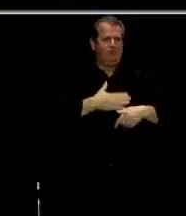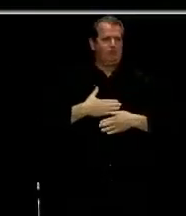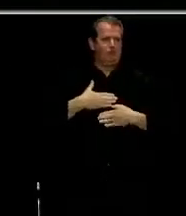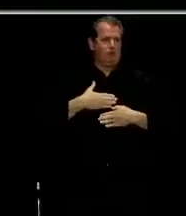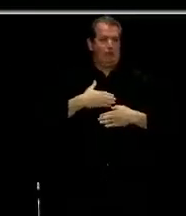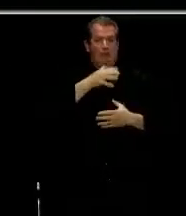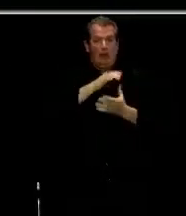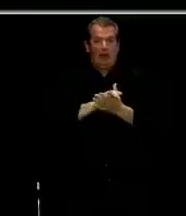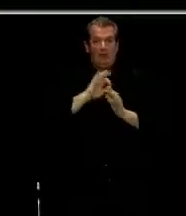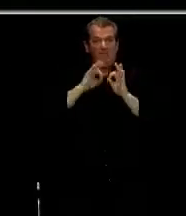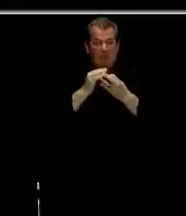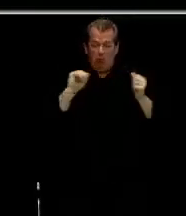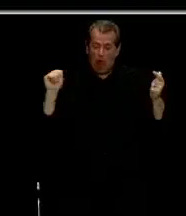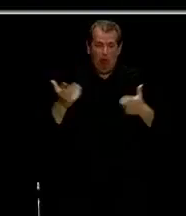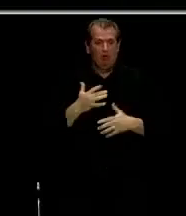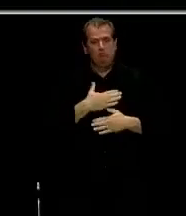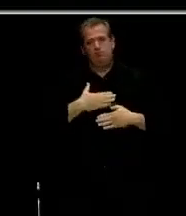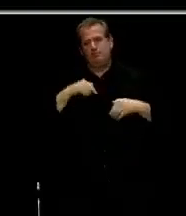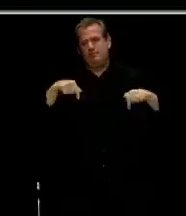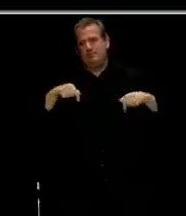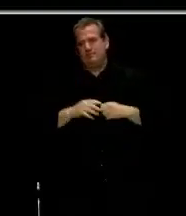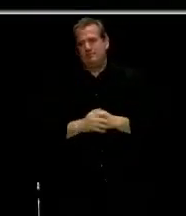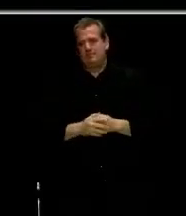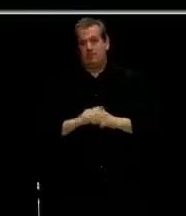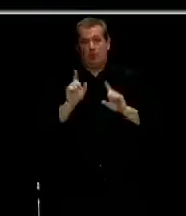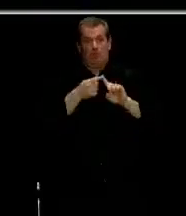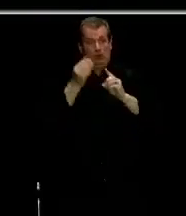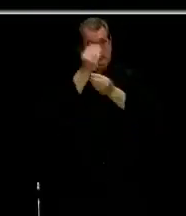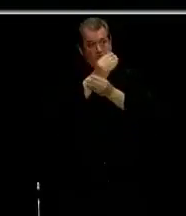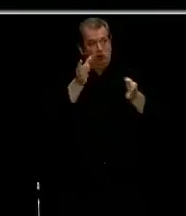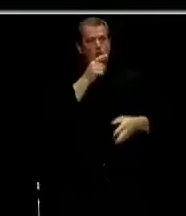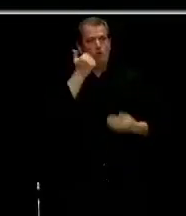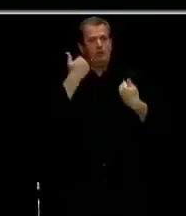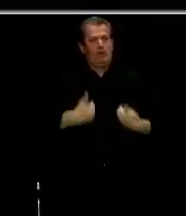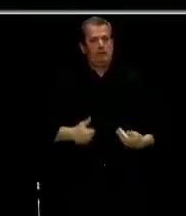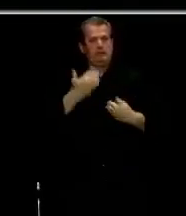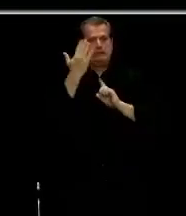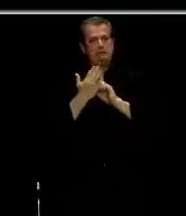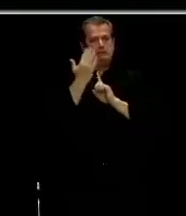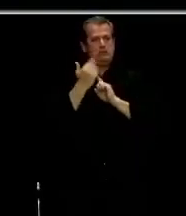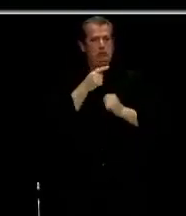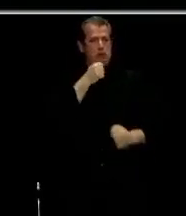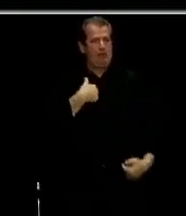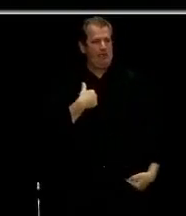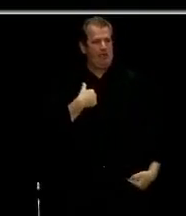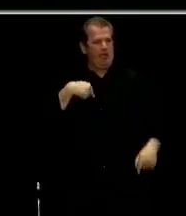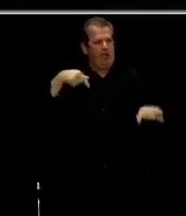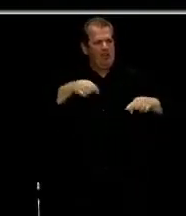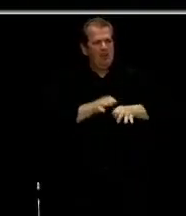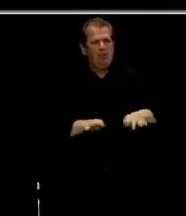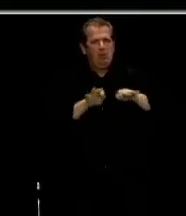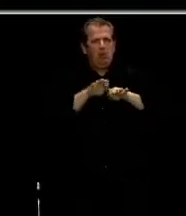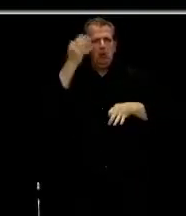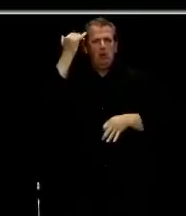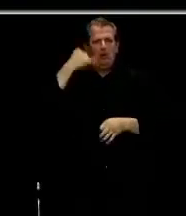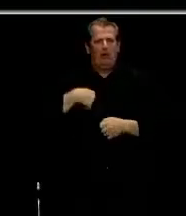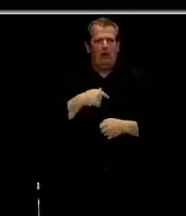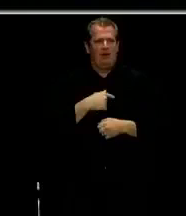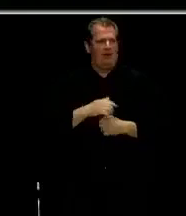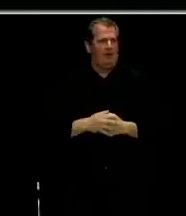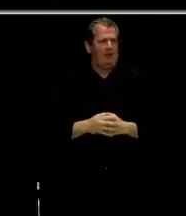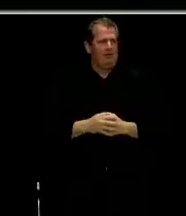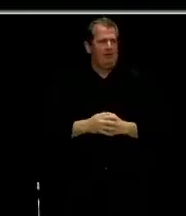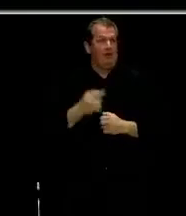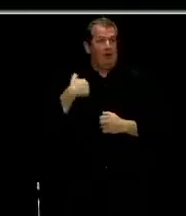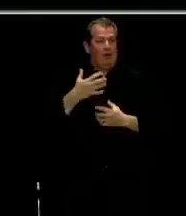entire family. So if it's all right, I want to tell you a little bit about me, why it's important to me, and why we will dedicate all the